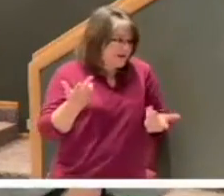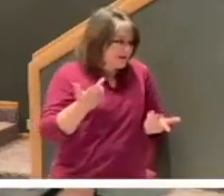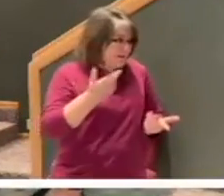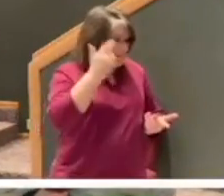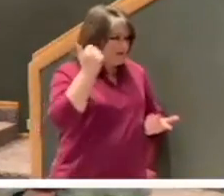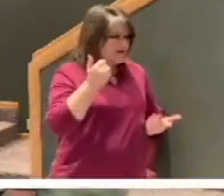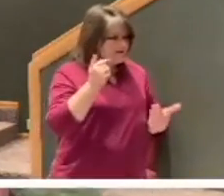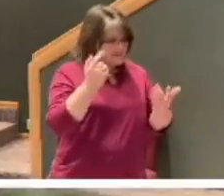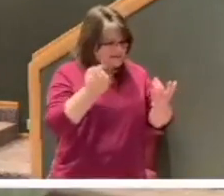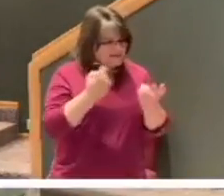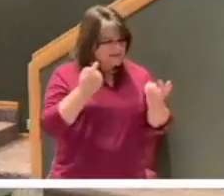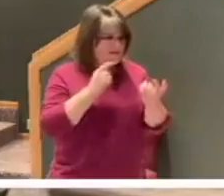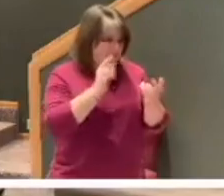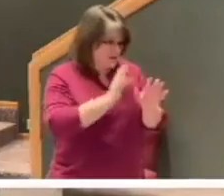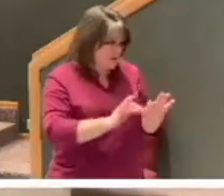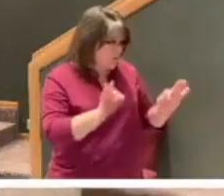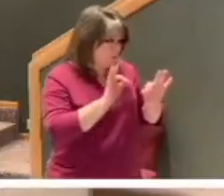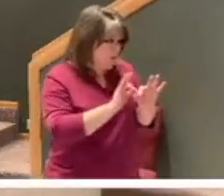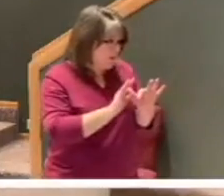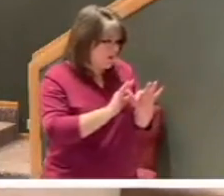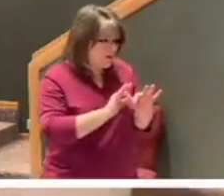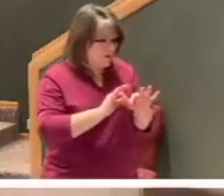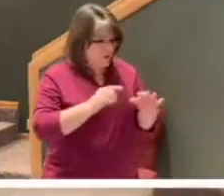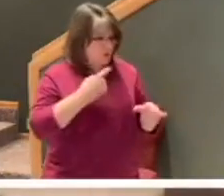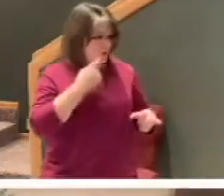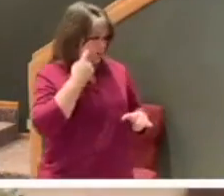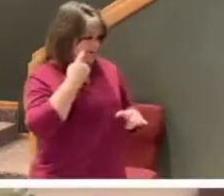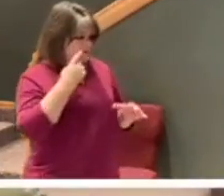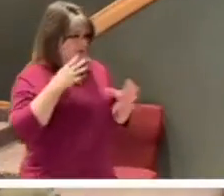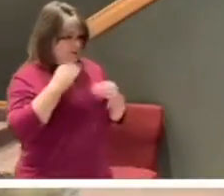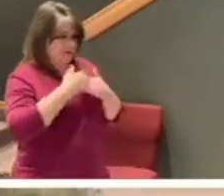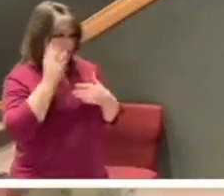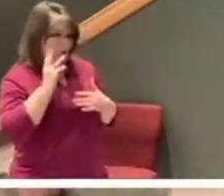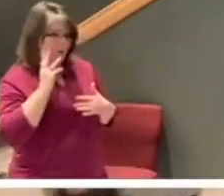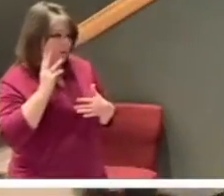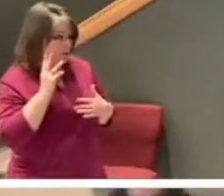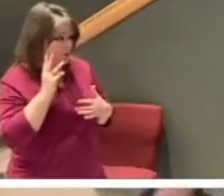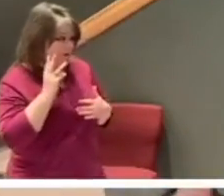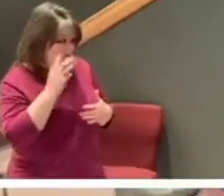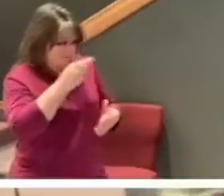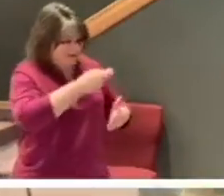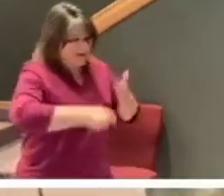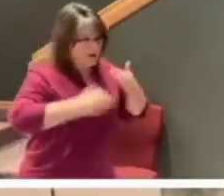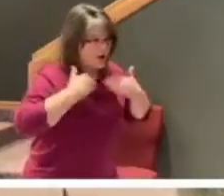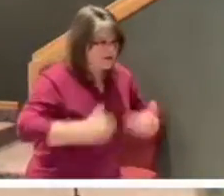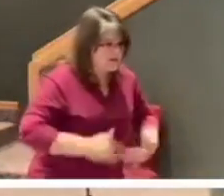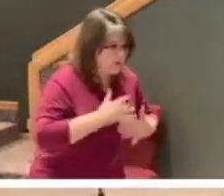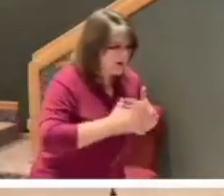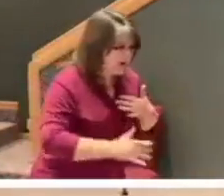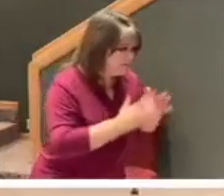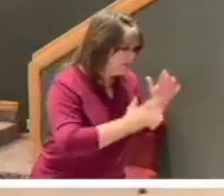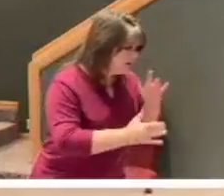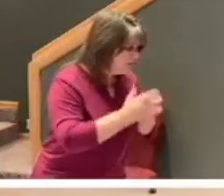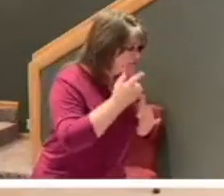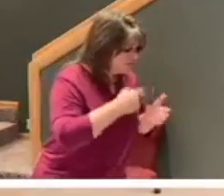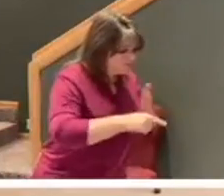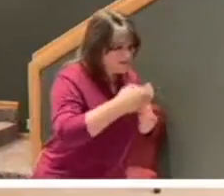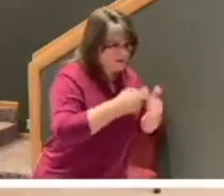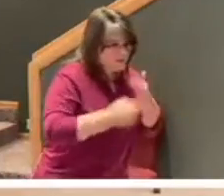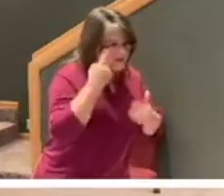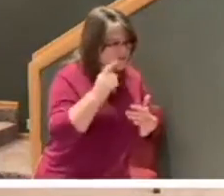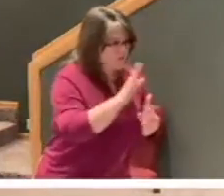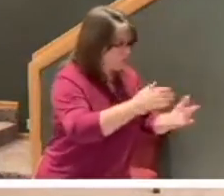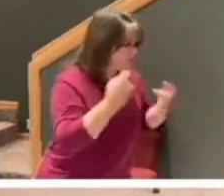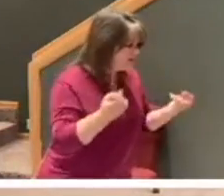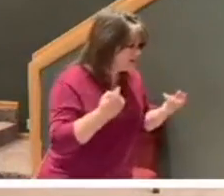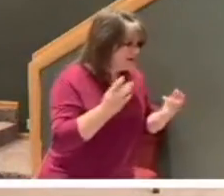sin matters. We just took communion. It cost the body and blood of Jesus to pay the price for your